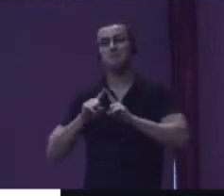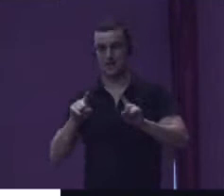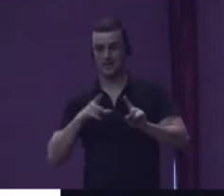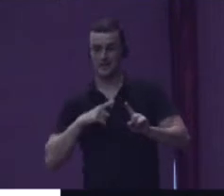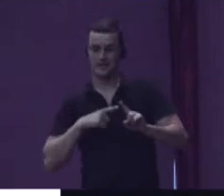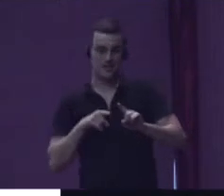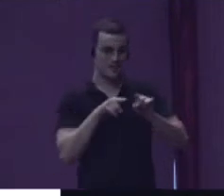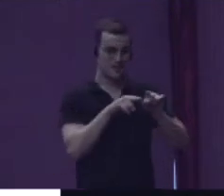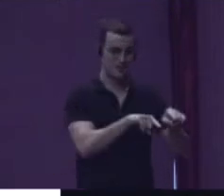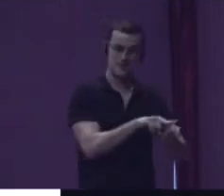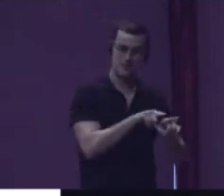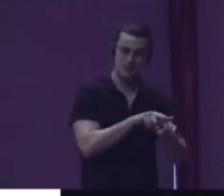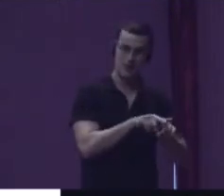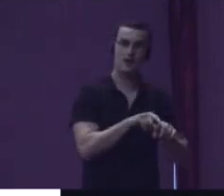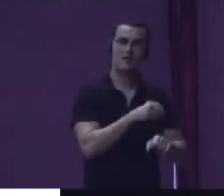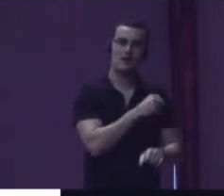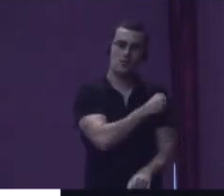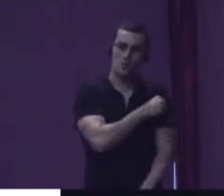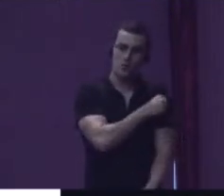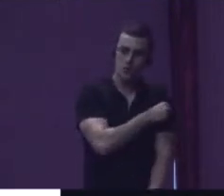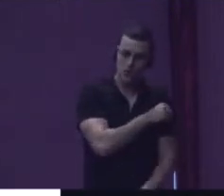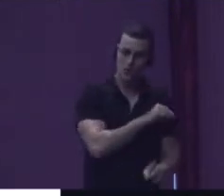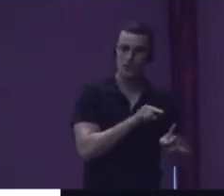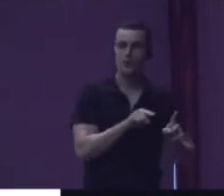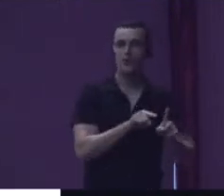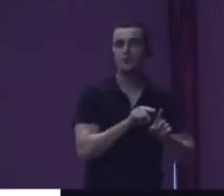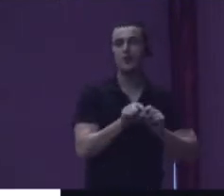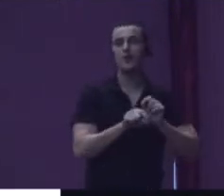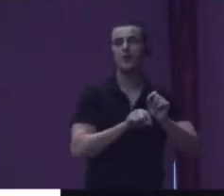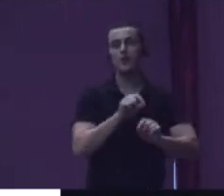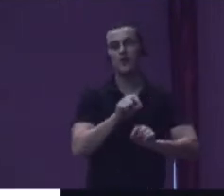the training course.